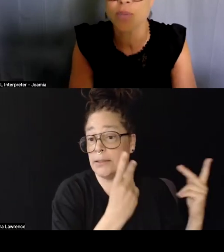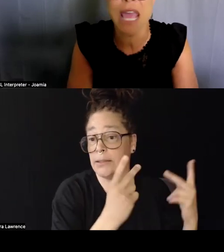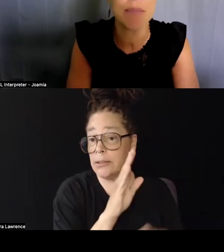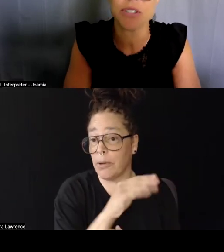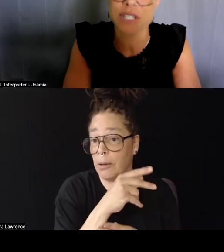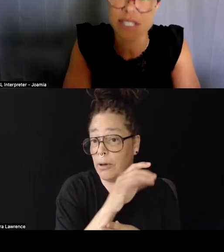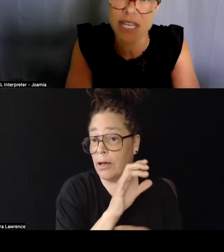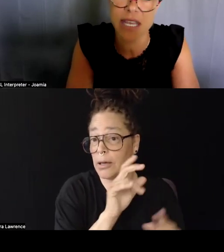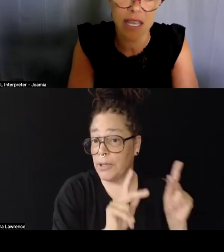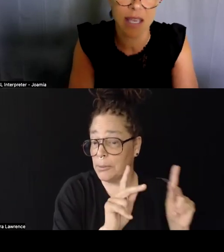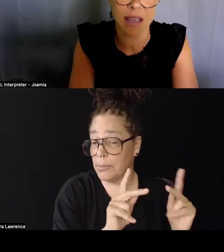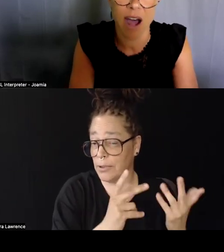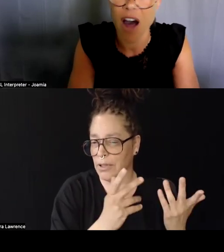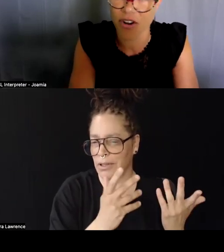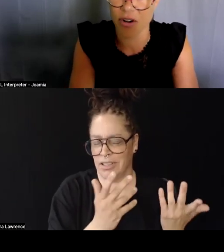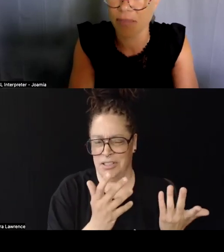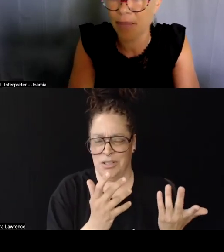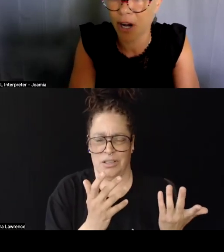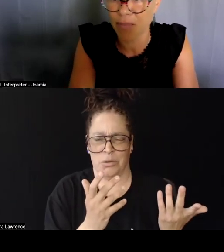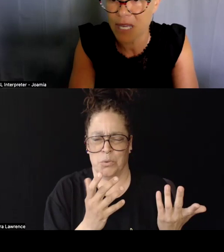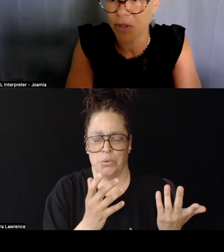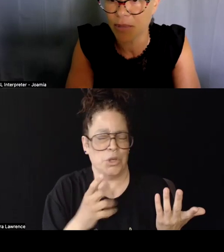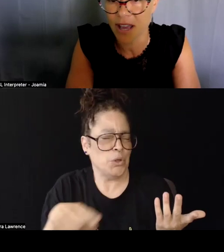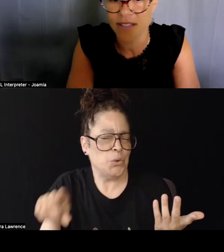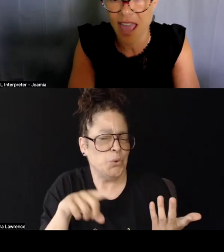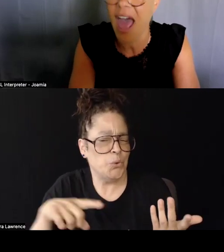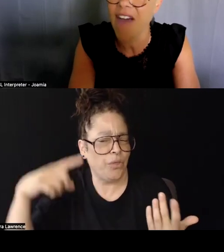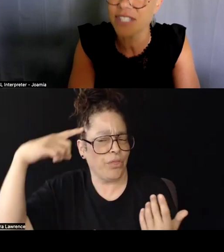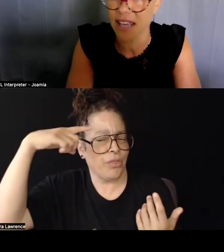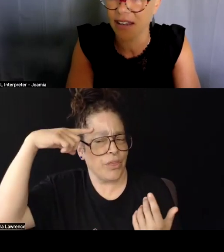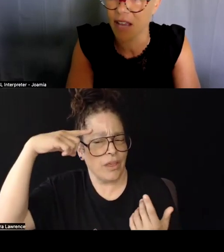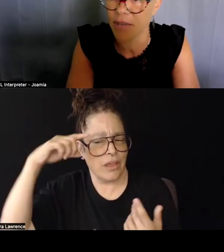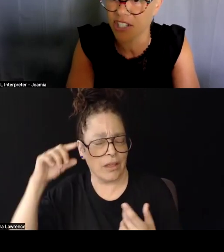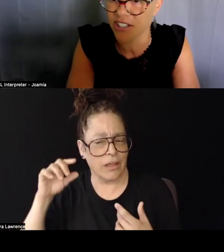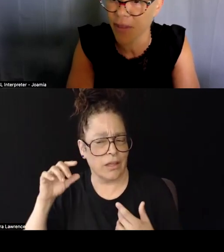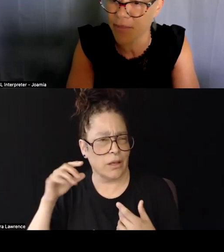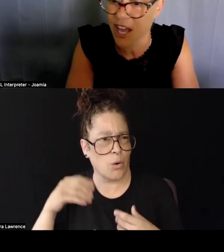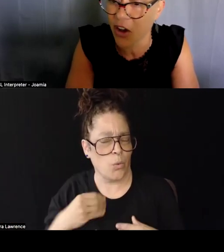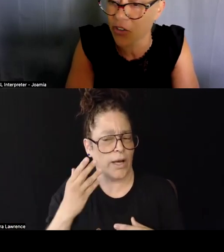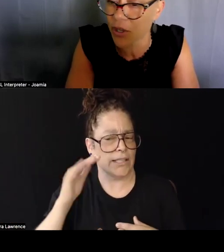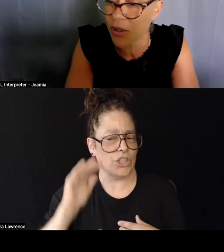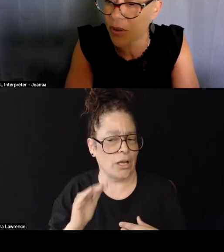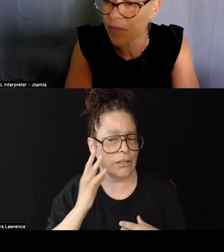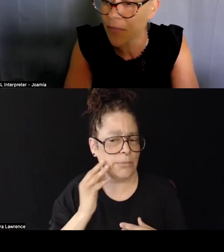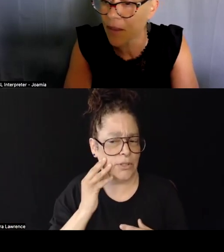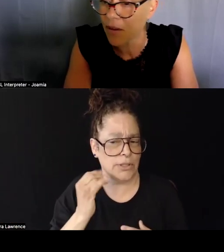children to be able to see other BIPOC people because they have seen images of